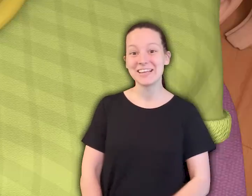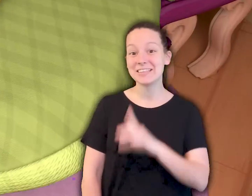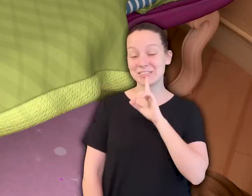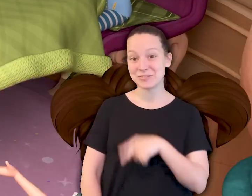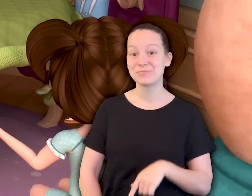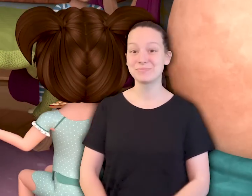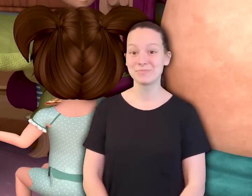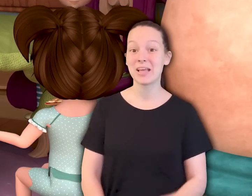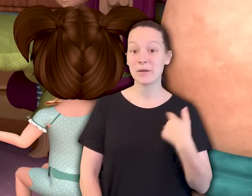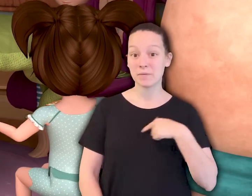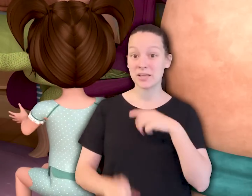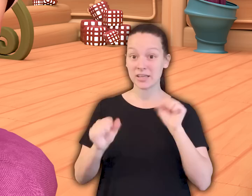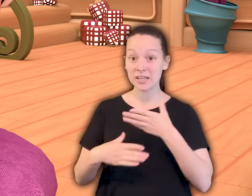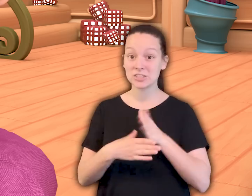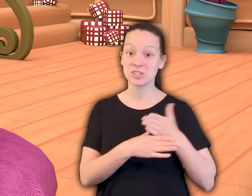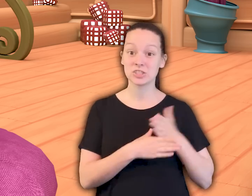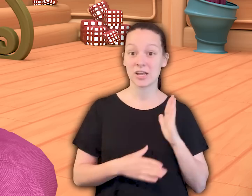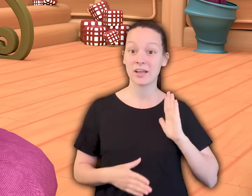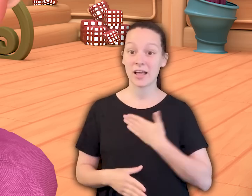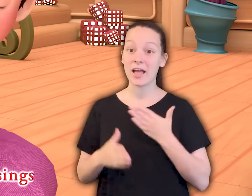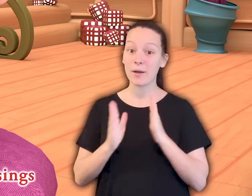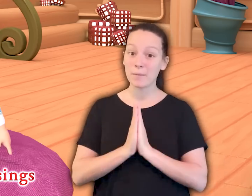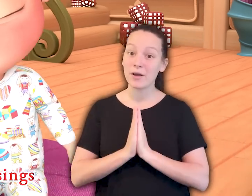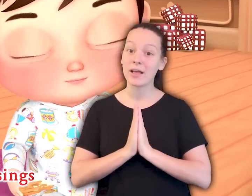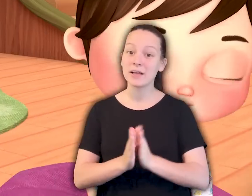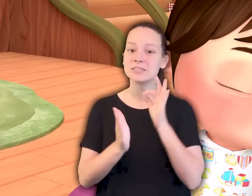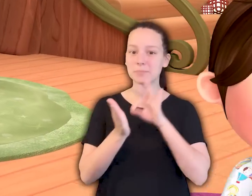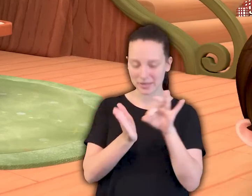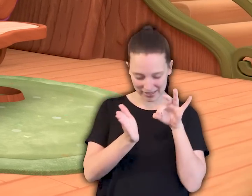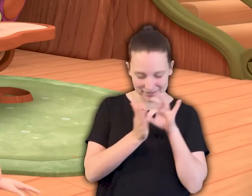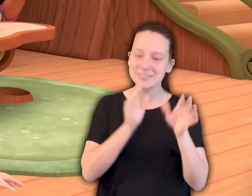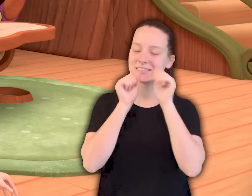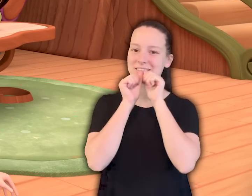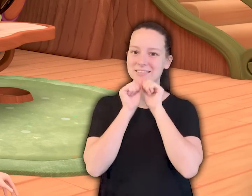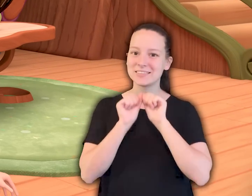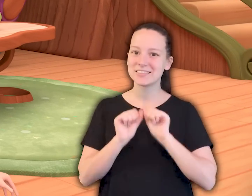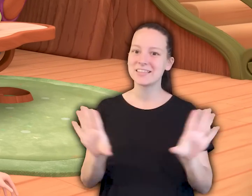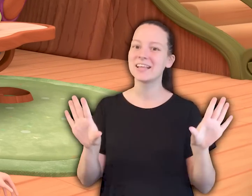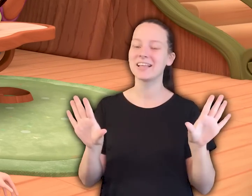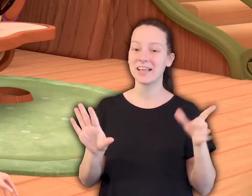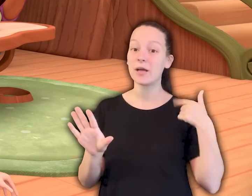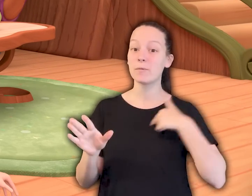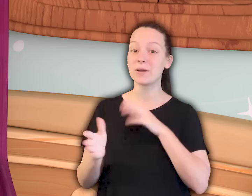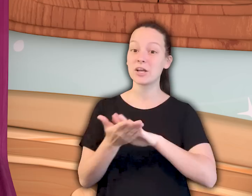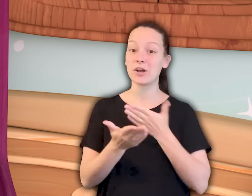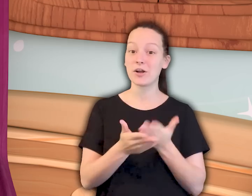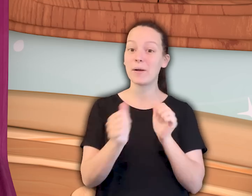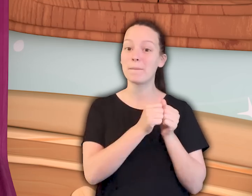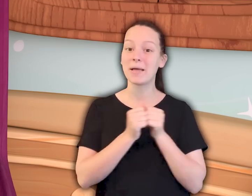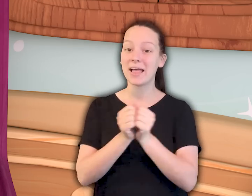true we can share our prayers and count our blessings cool call together bacon